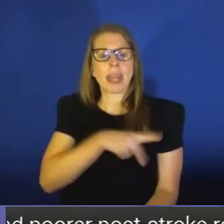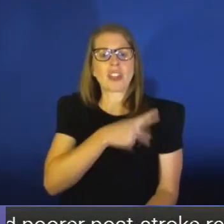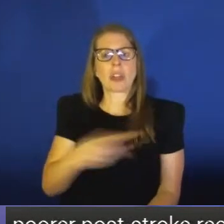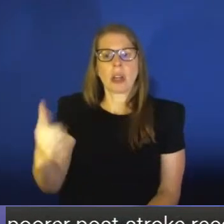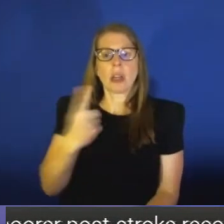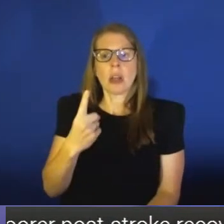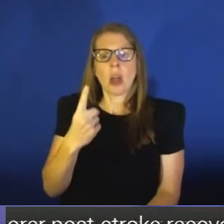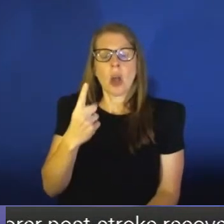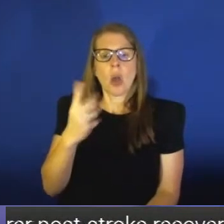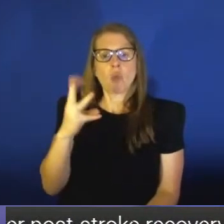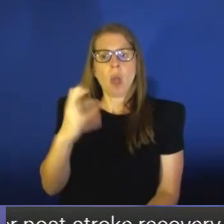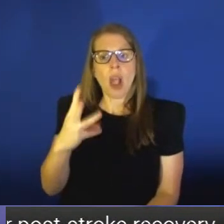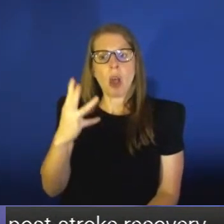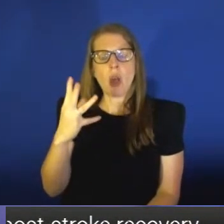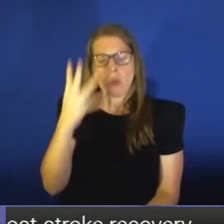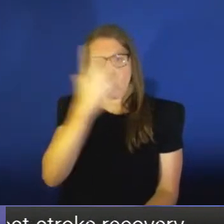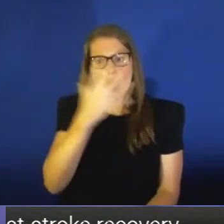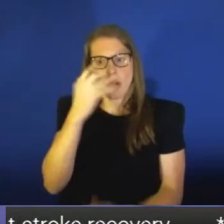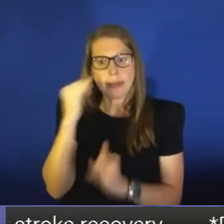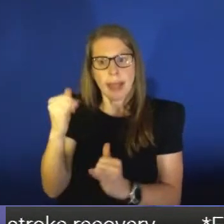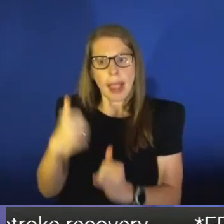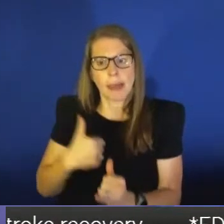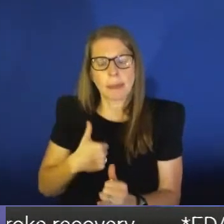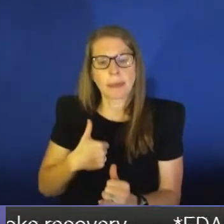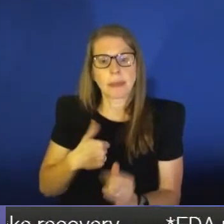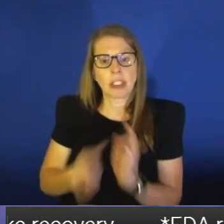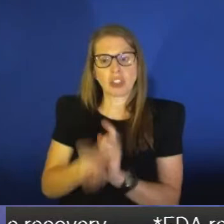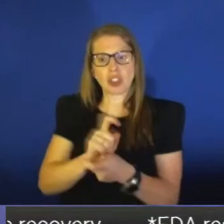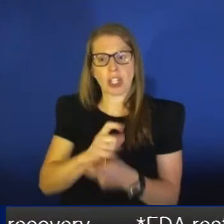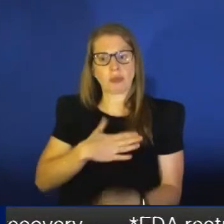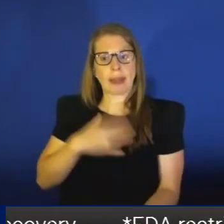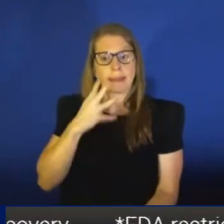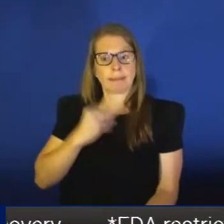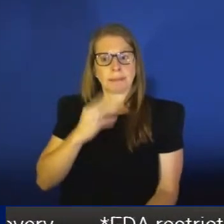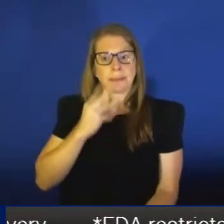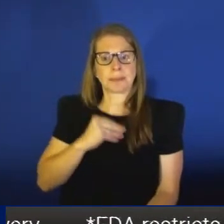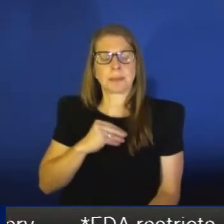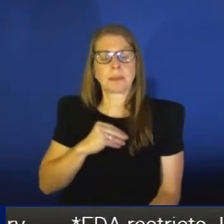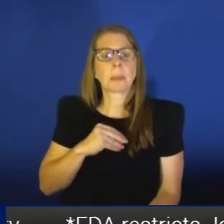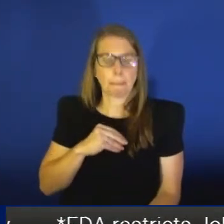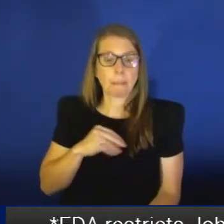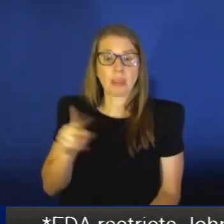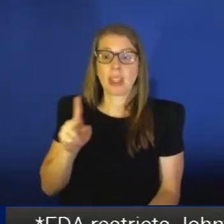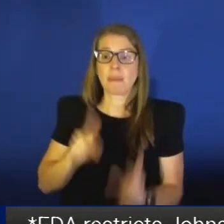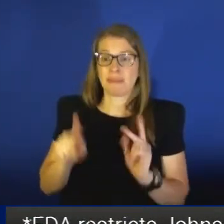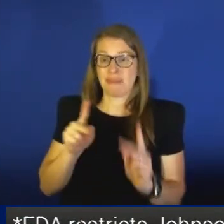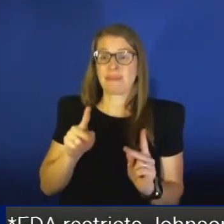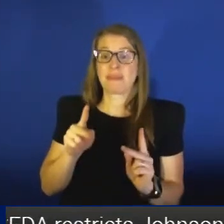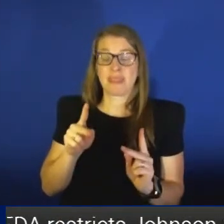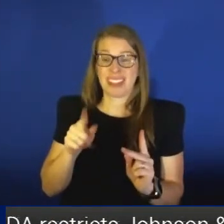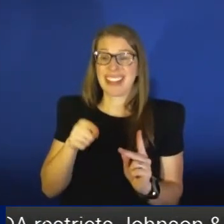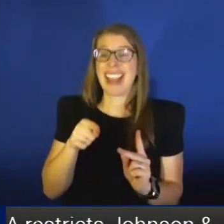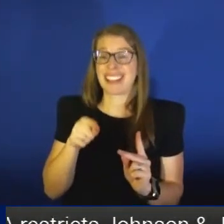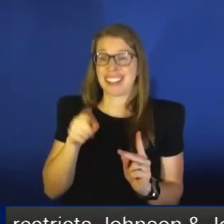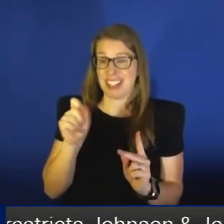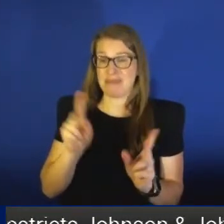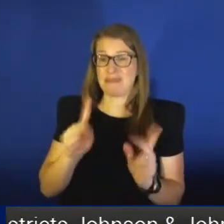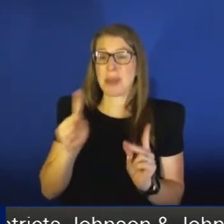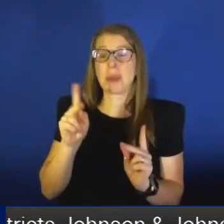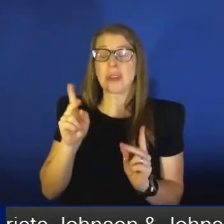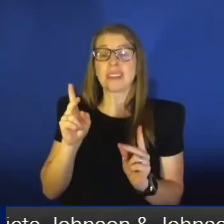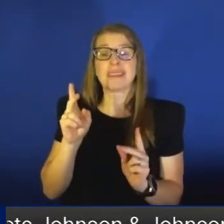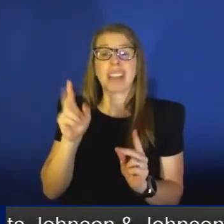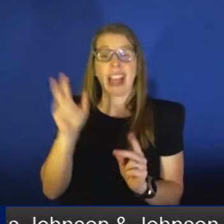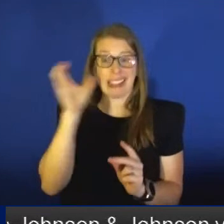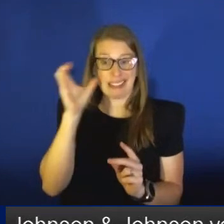look like me has just totally changed my experience. Makes a little difference. They say people get, they listen. There